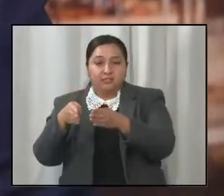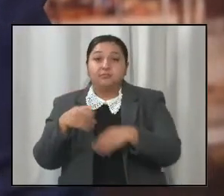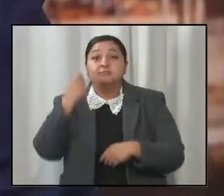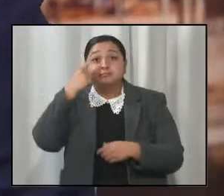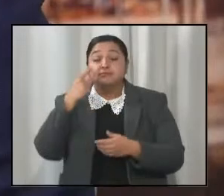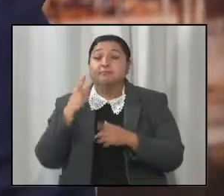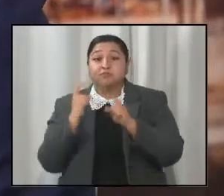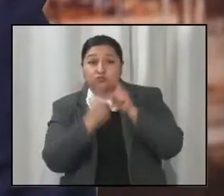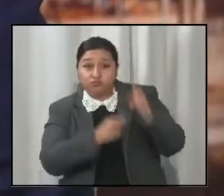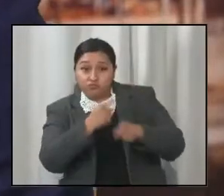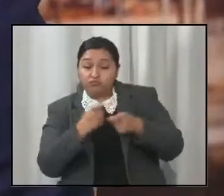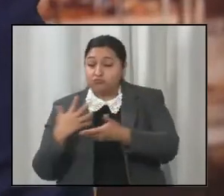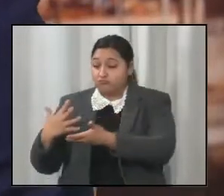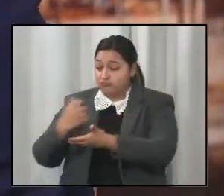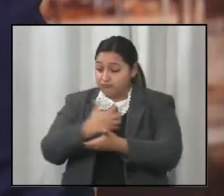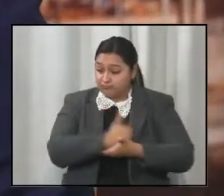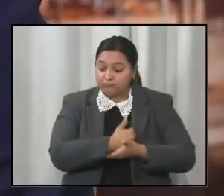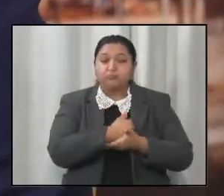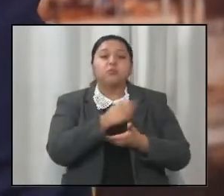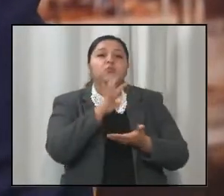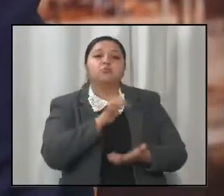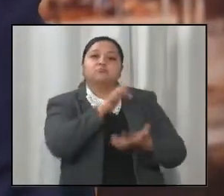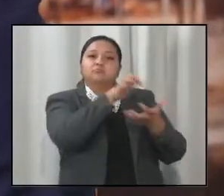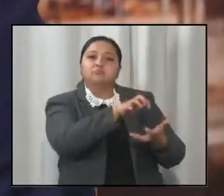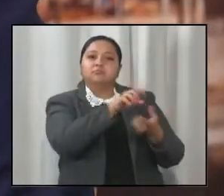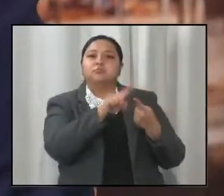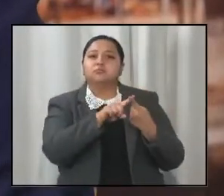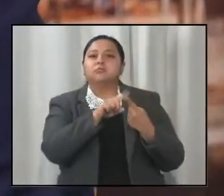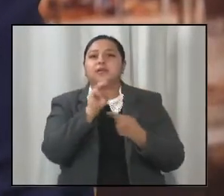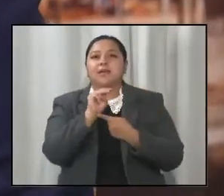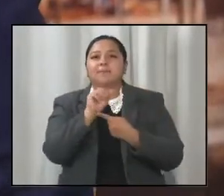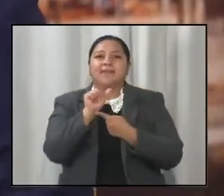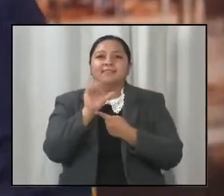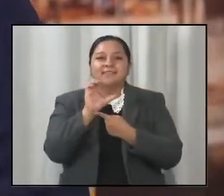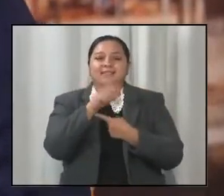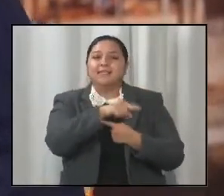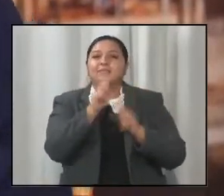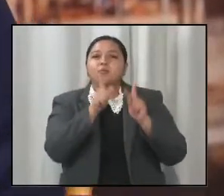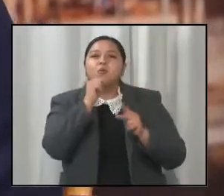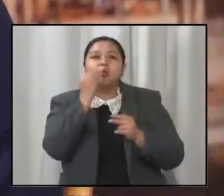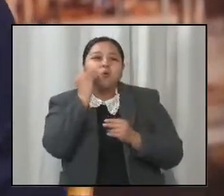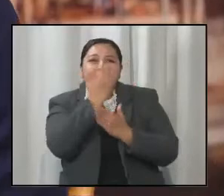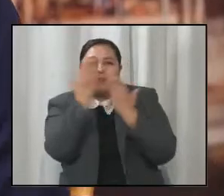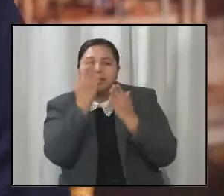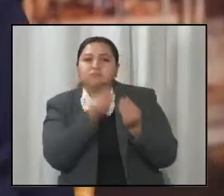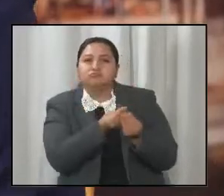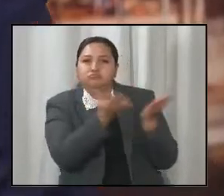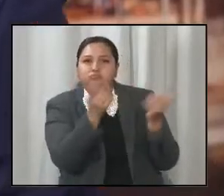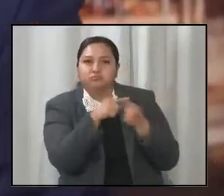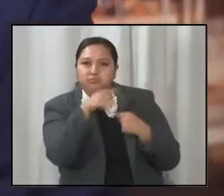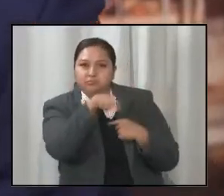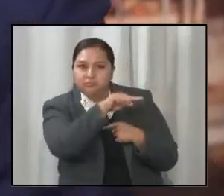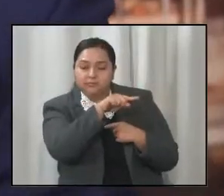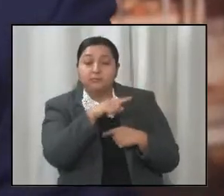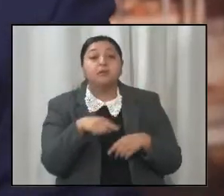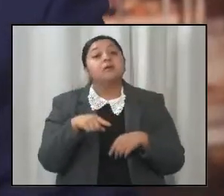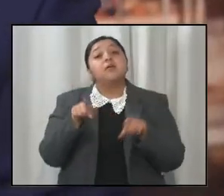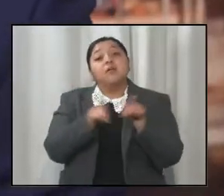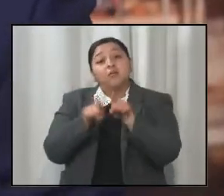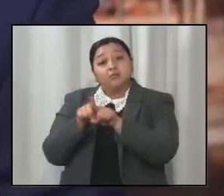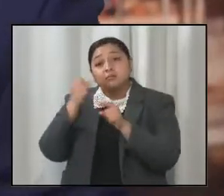will be distributed at the MSC to people experiencing homelessness and will also be available to local